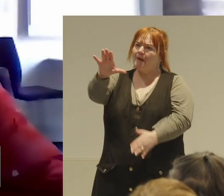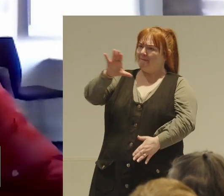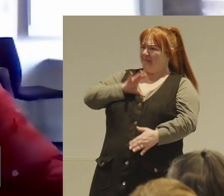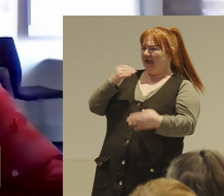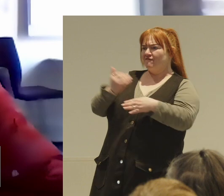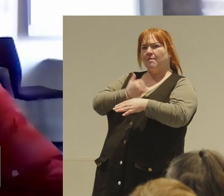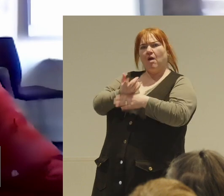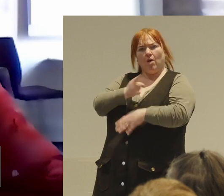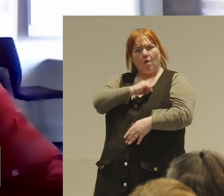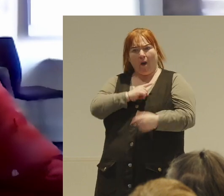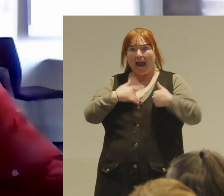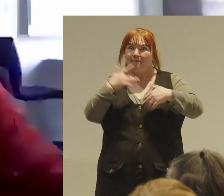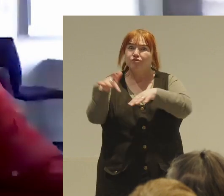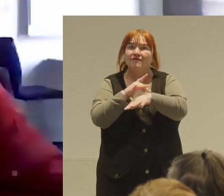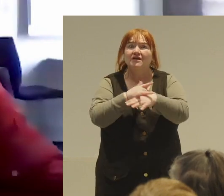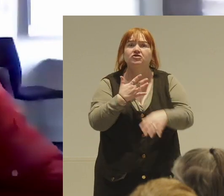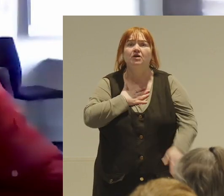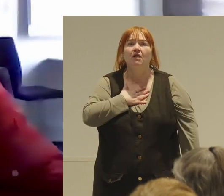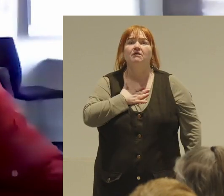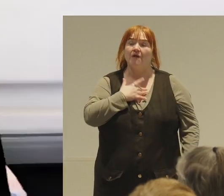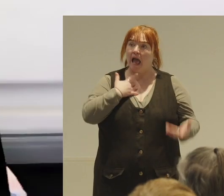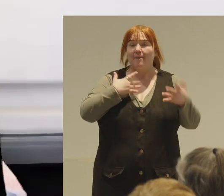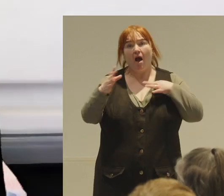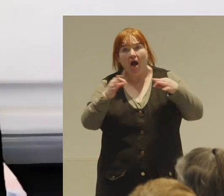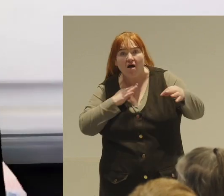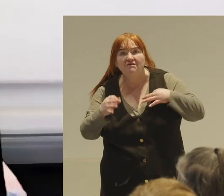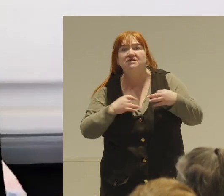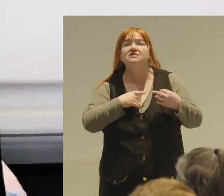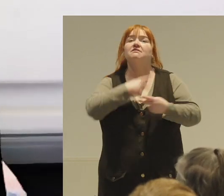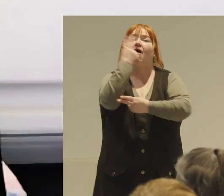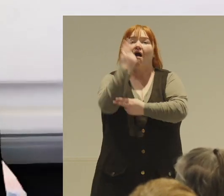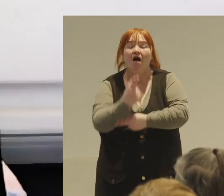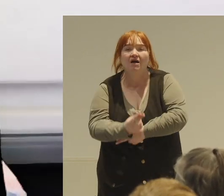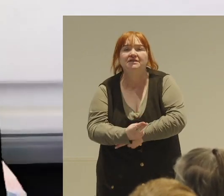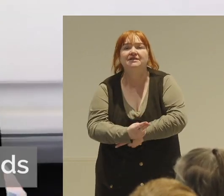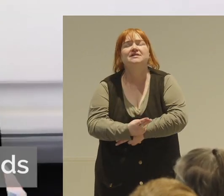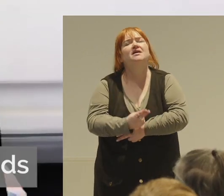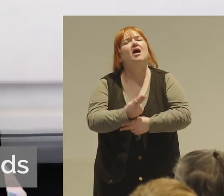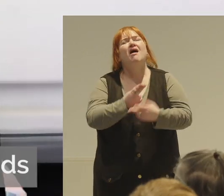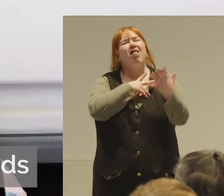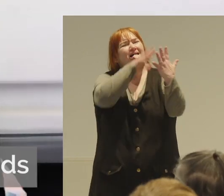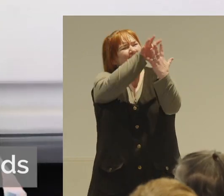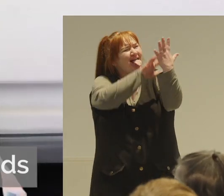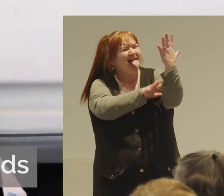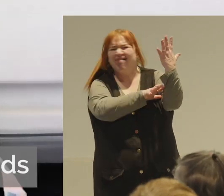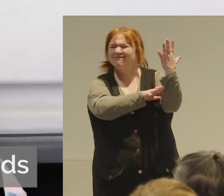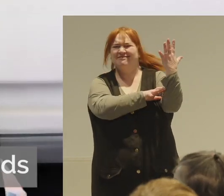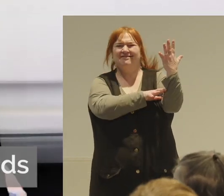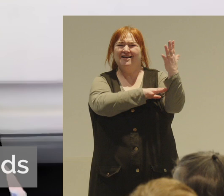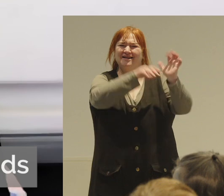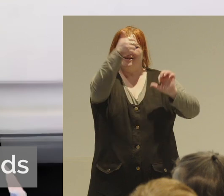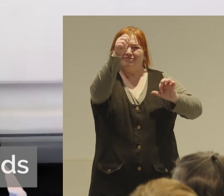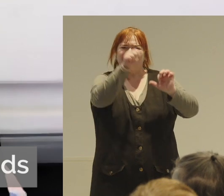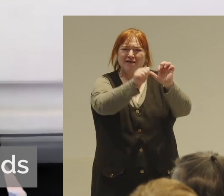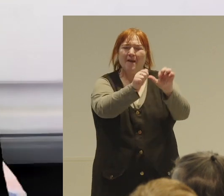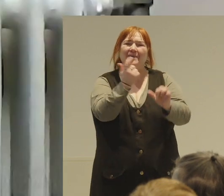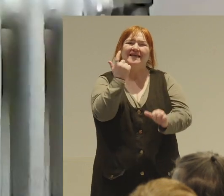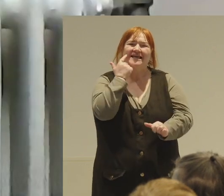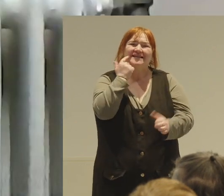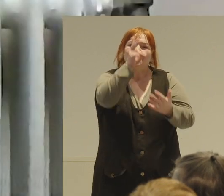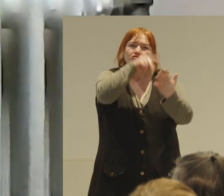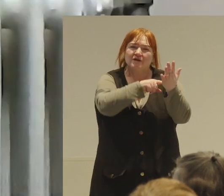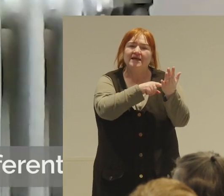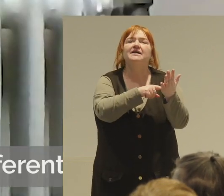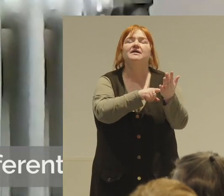am a professional. I'm an artist. Use less words. Maybe hand out some easy reads.